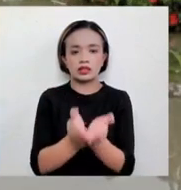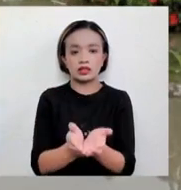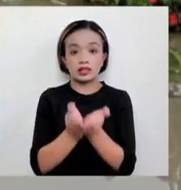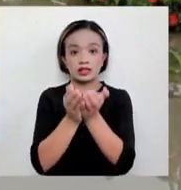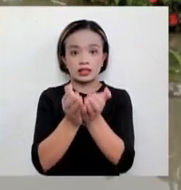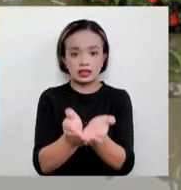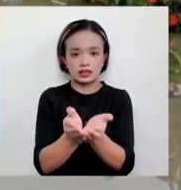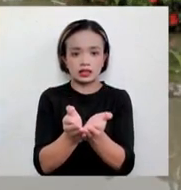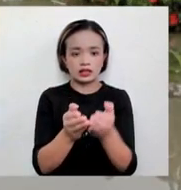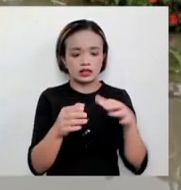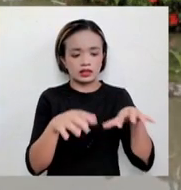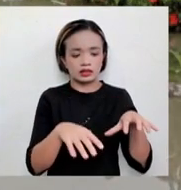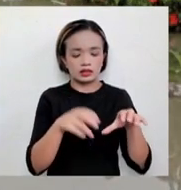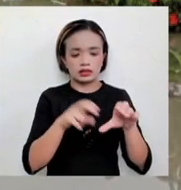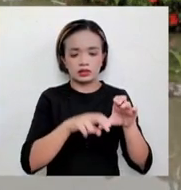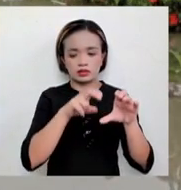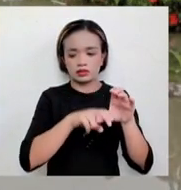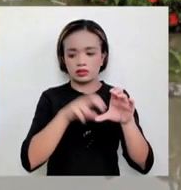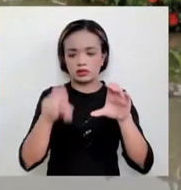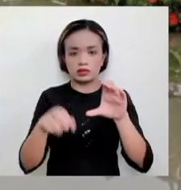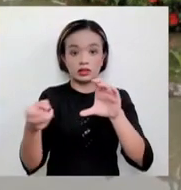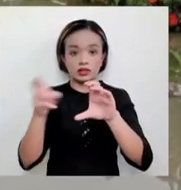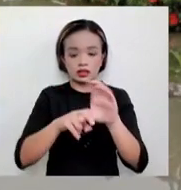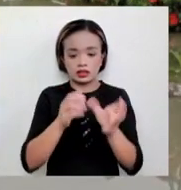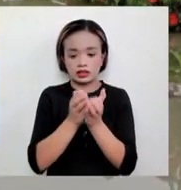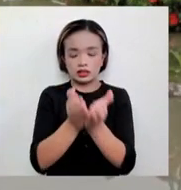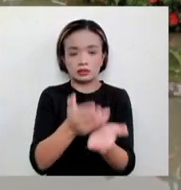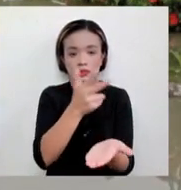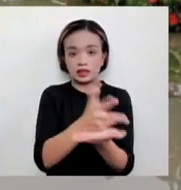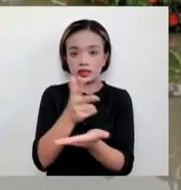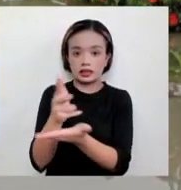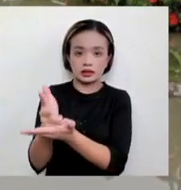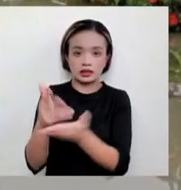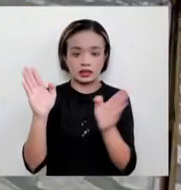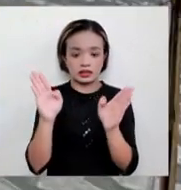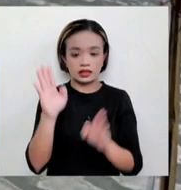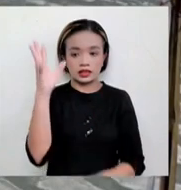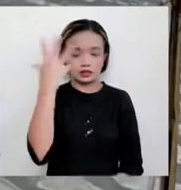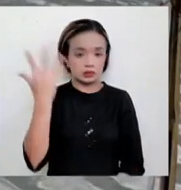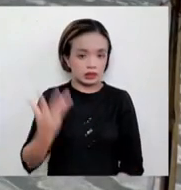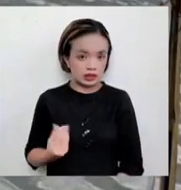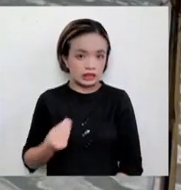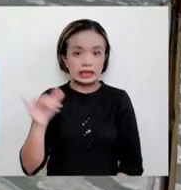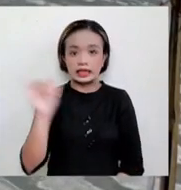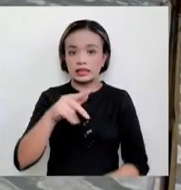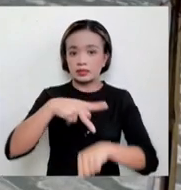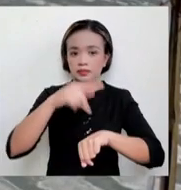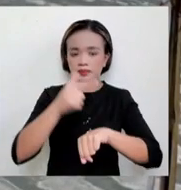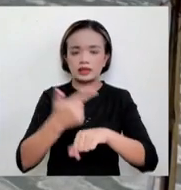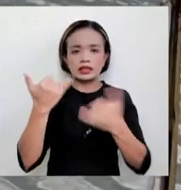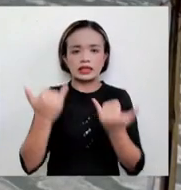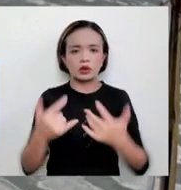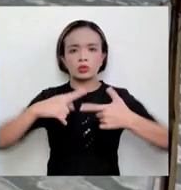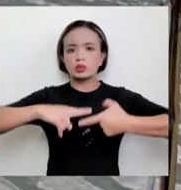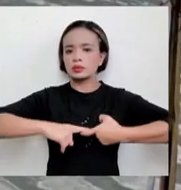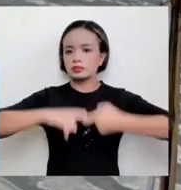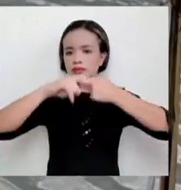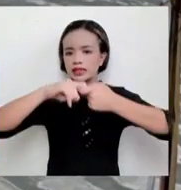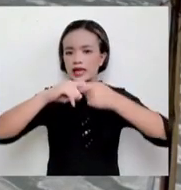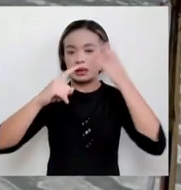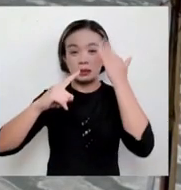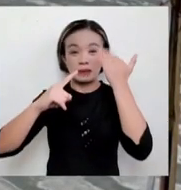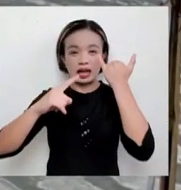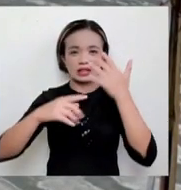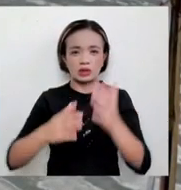tourist passengers from Berberabi Port in Batangas City to Muelle Port in Puerto Galera has been suspended due to strong